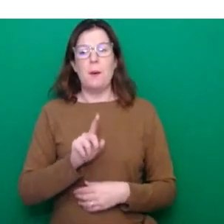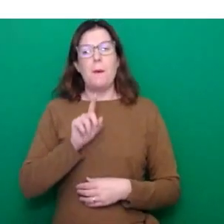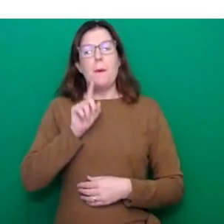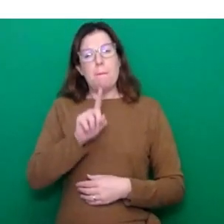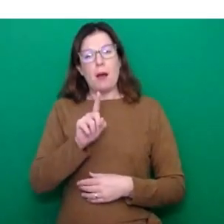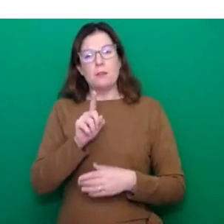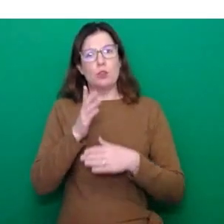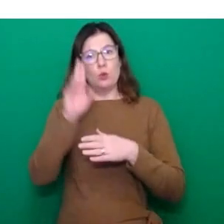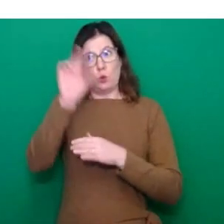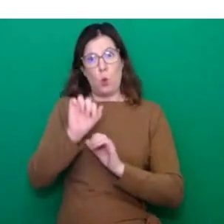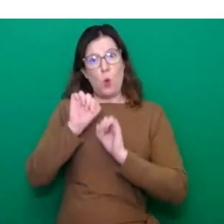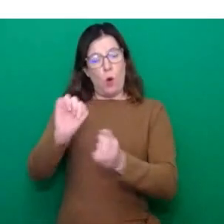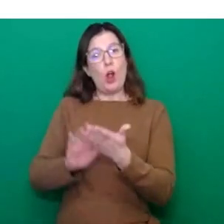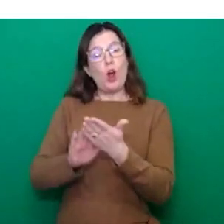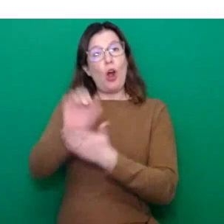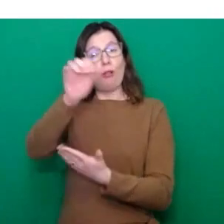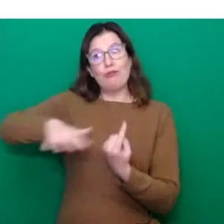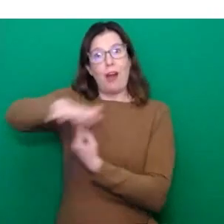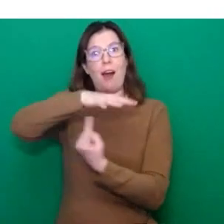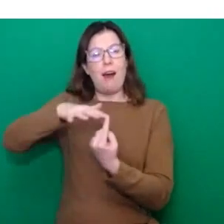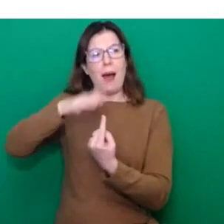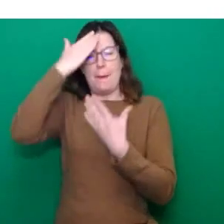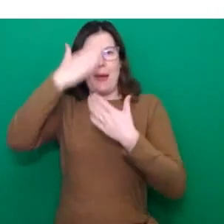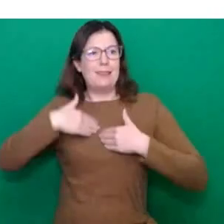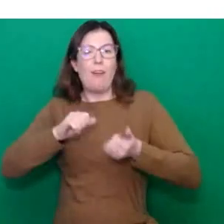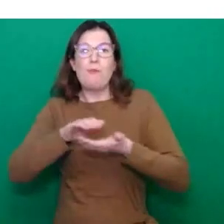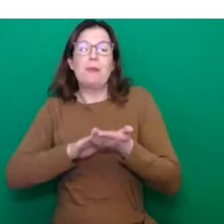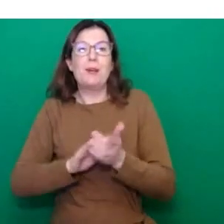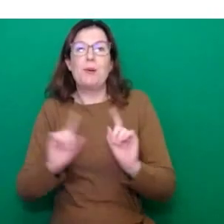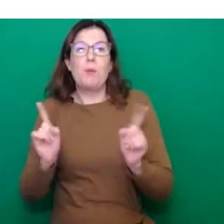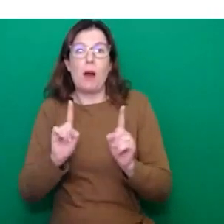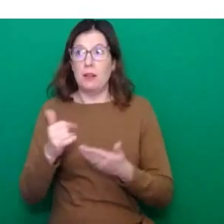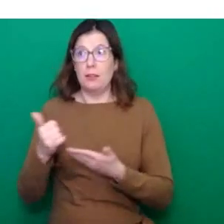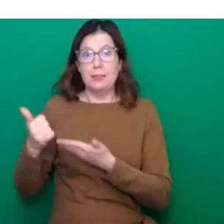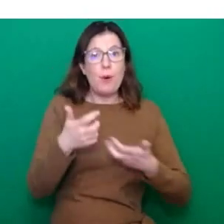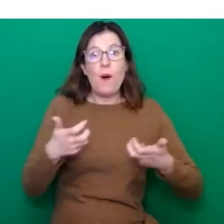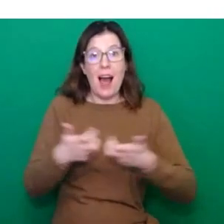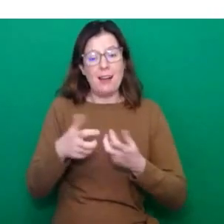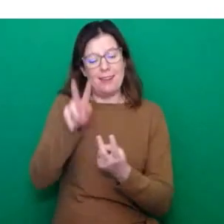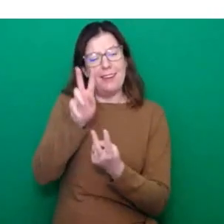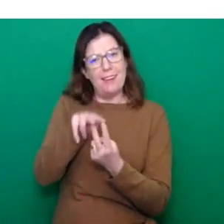school culture of what is mental health and how it can be supported.